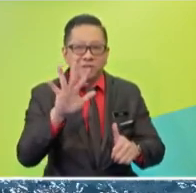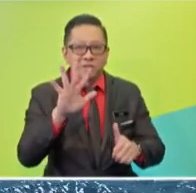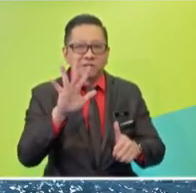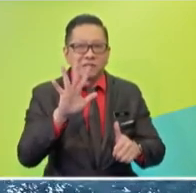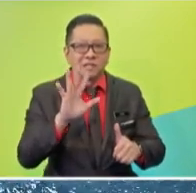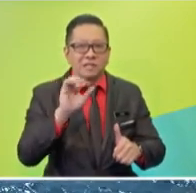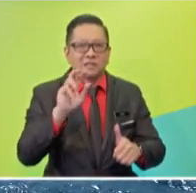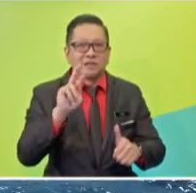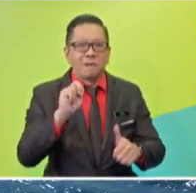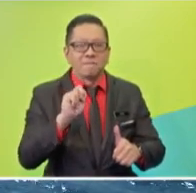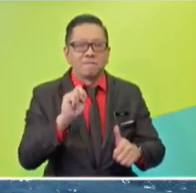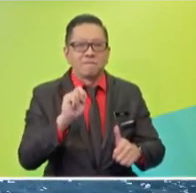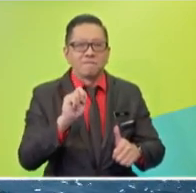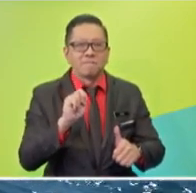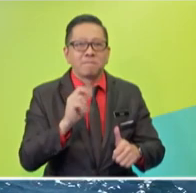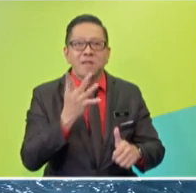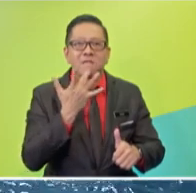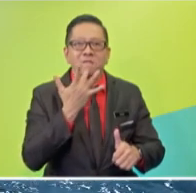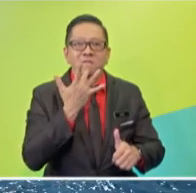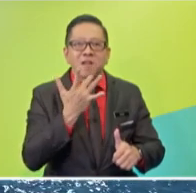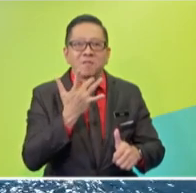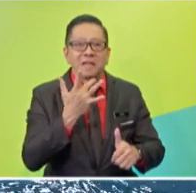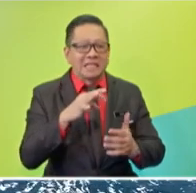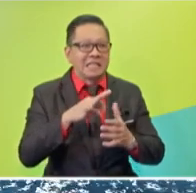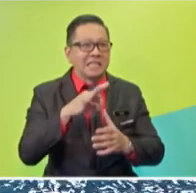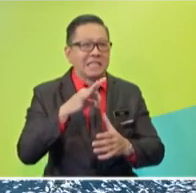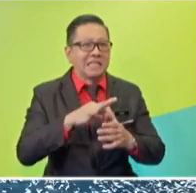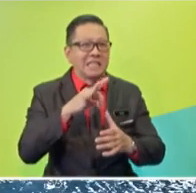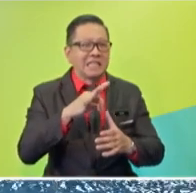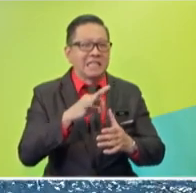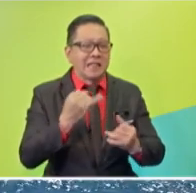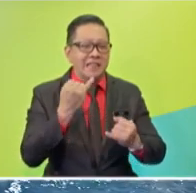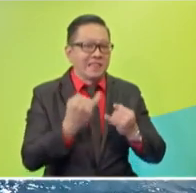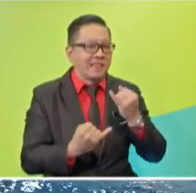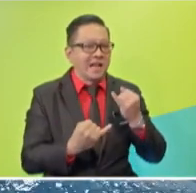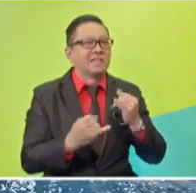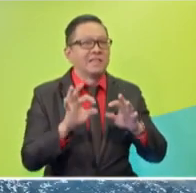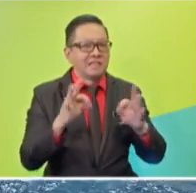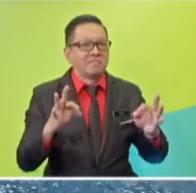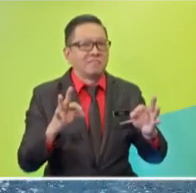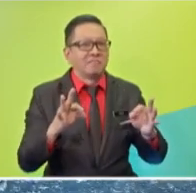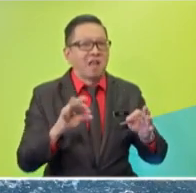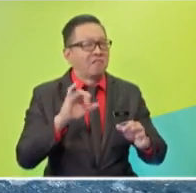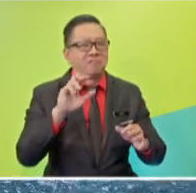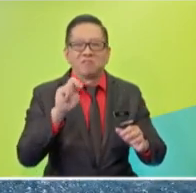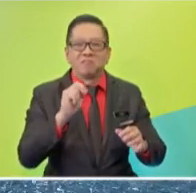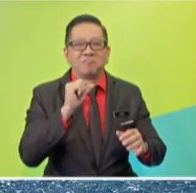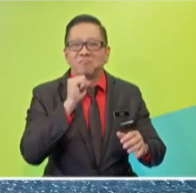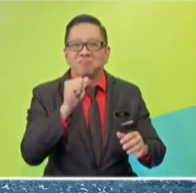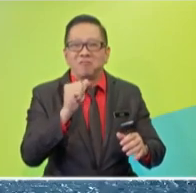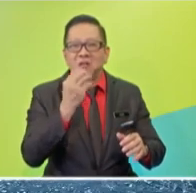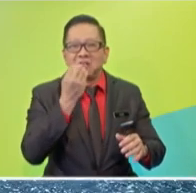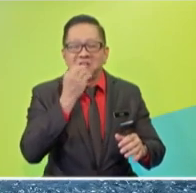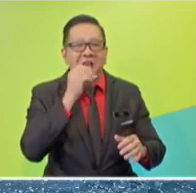Jin's favorite are tea flavor. And last but not least, Jin doesn't eat ice cream at